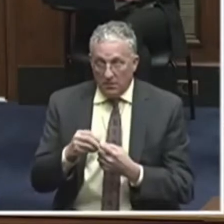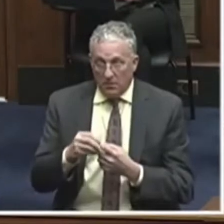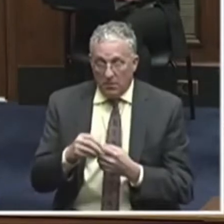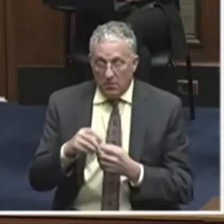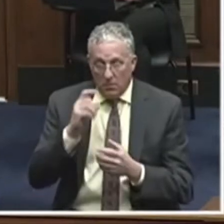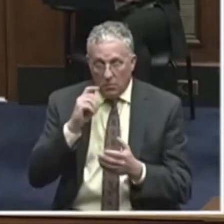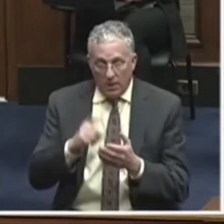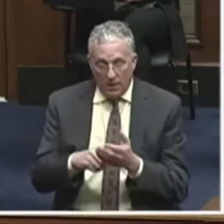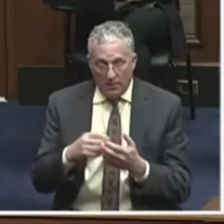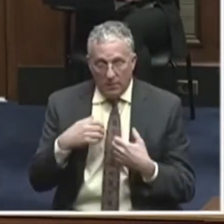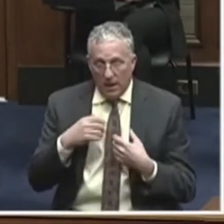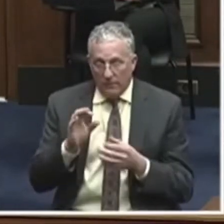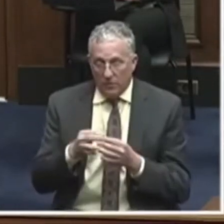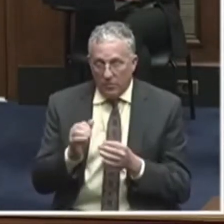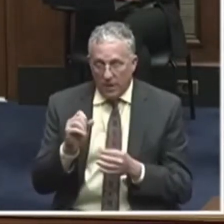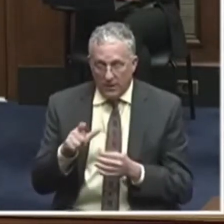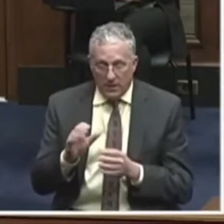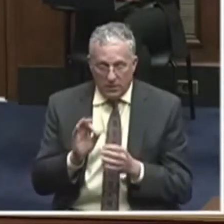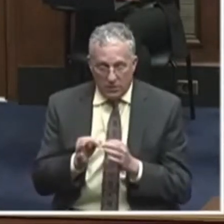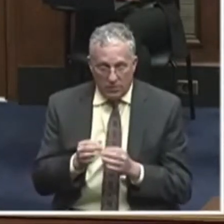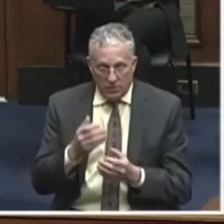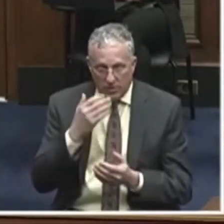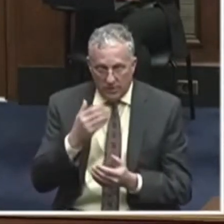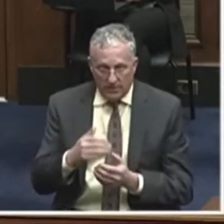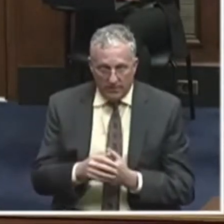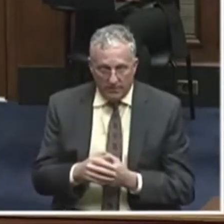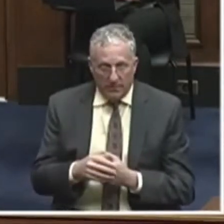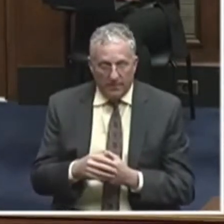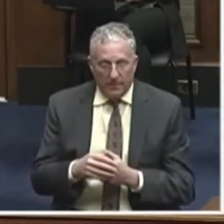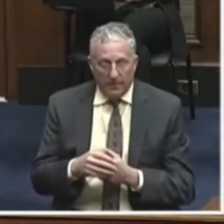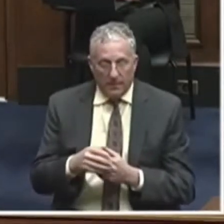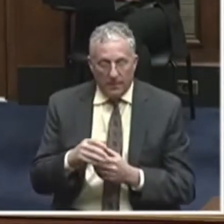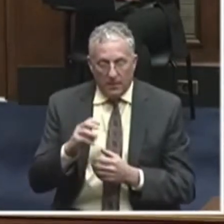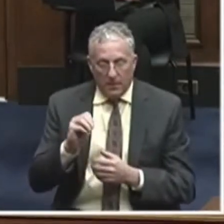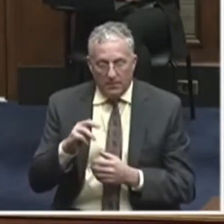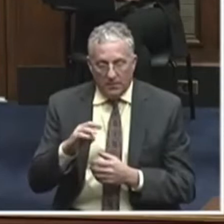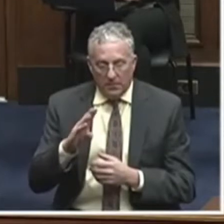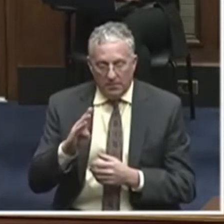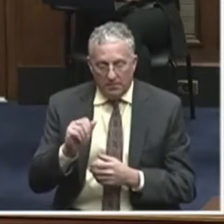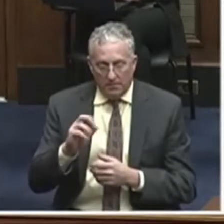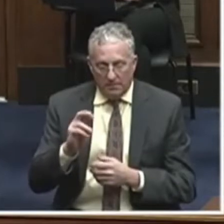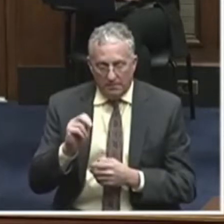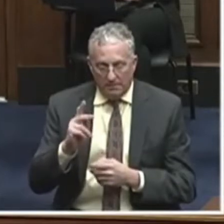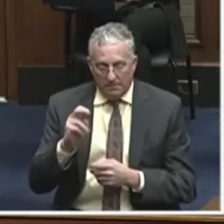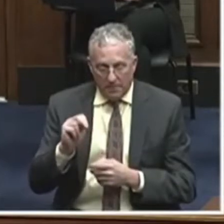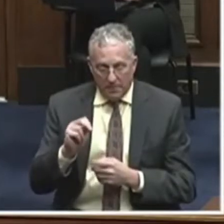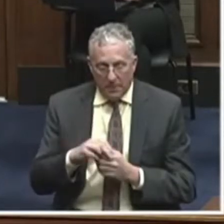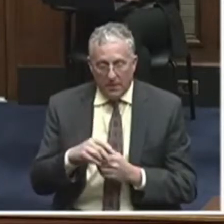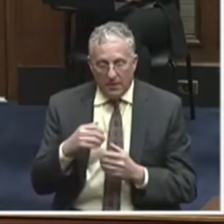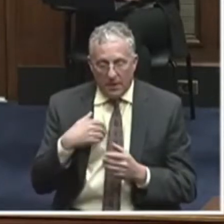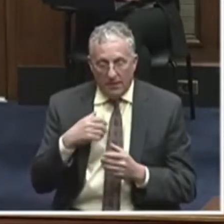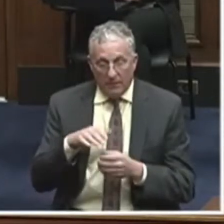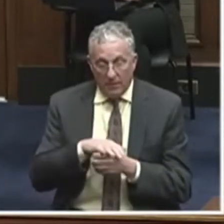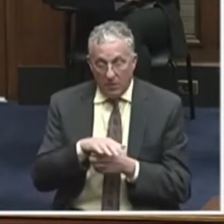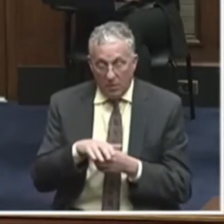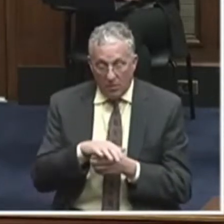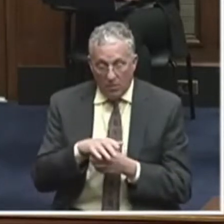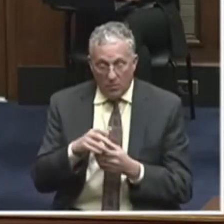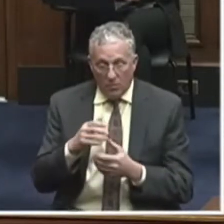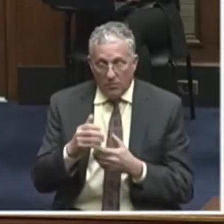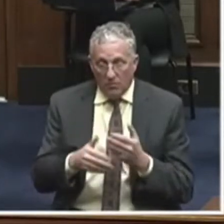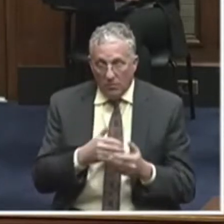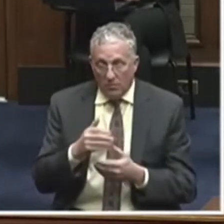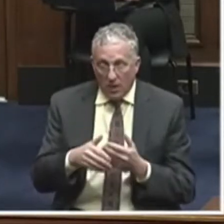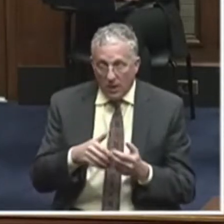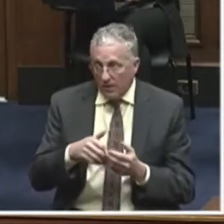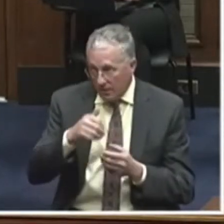interpreters. Thank you for joining us today. Mr. Barkin, my forever local progress brother